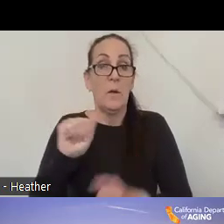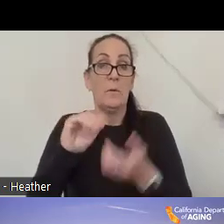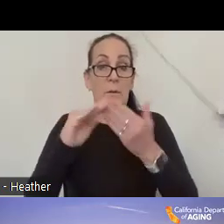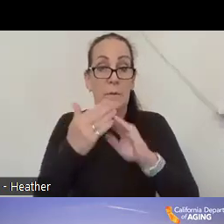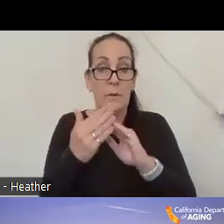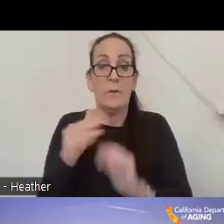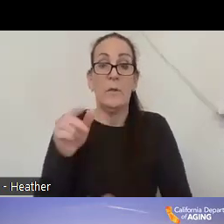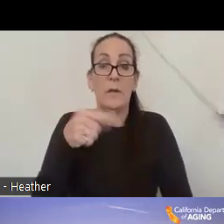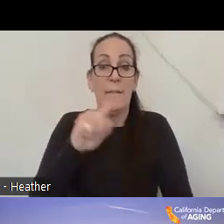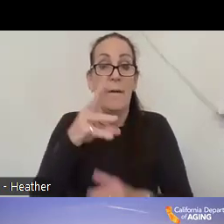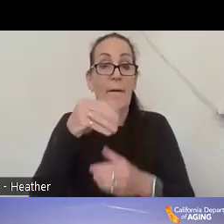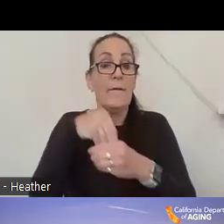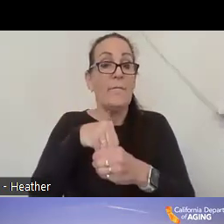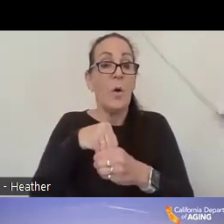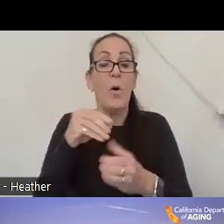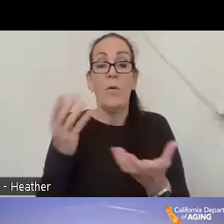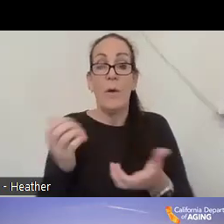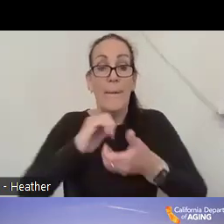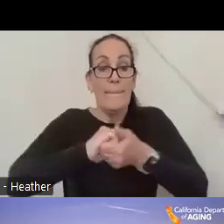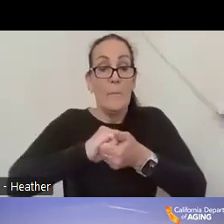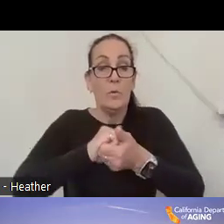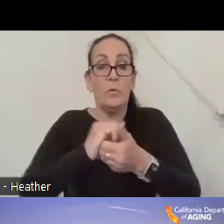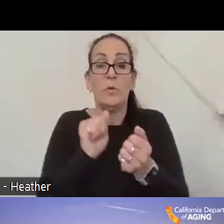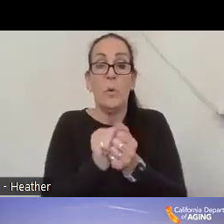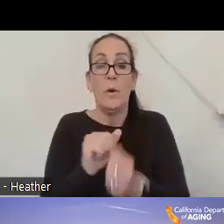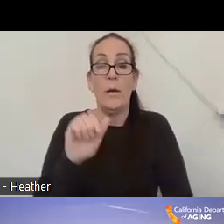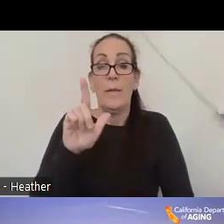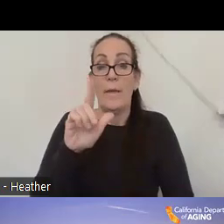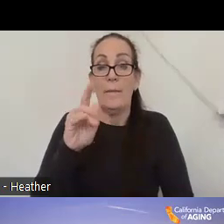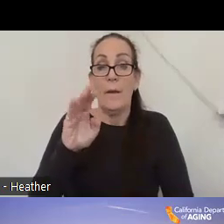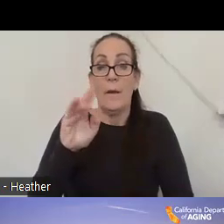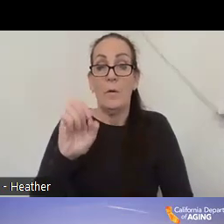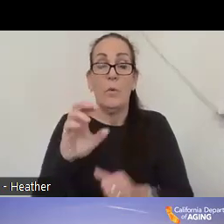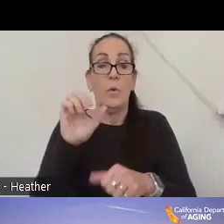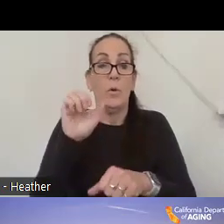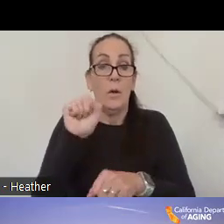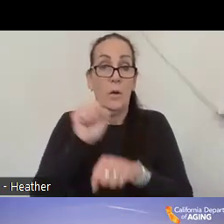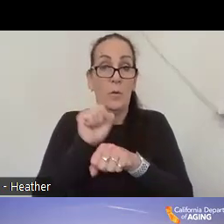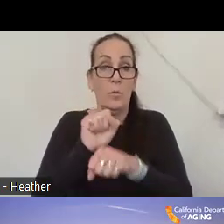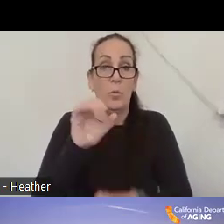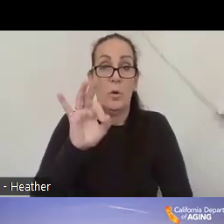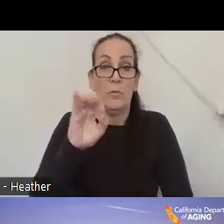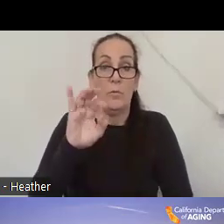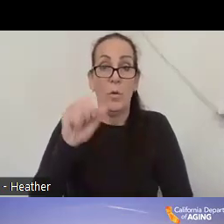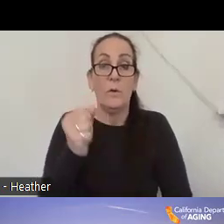Agency, Developmental Services, as well as the California Community